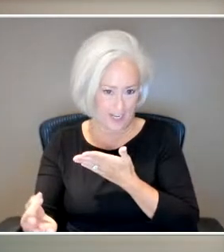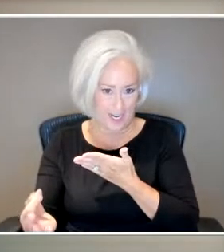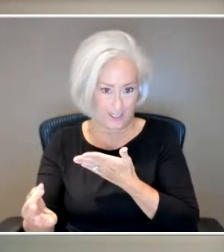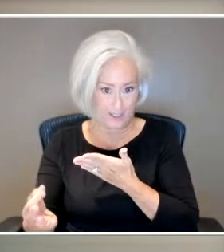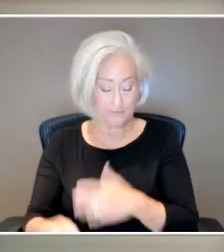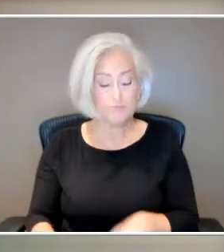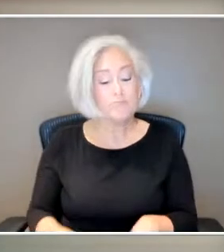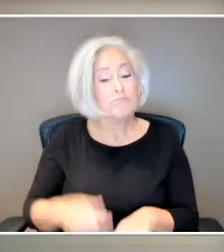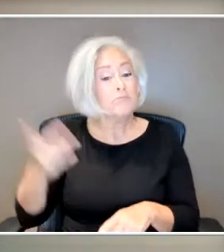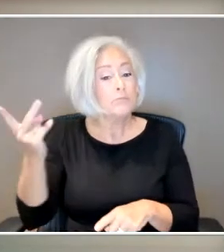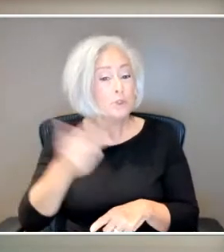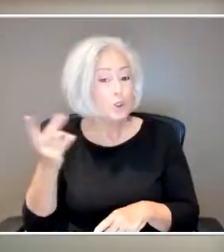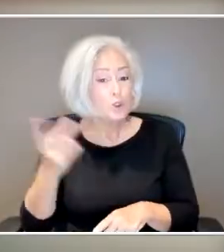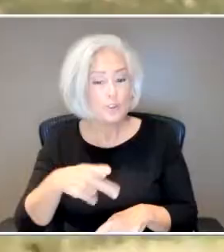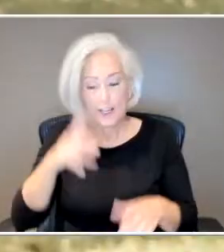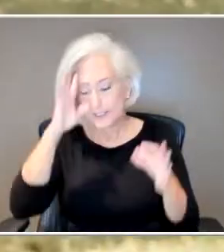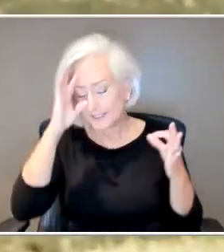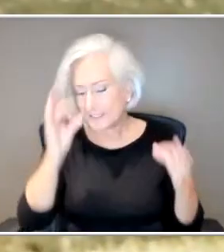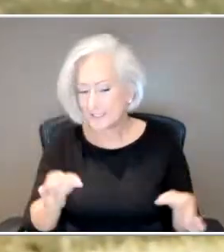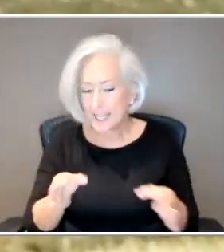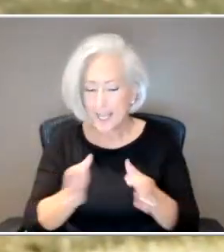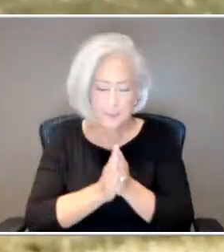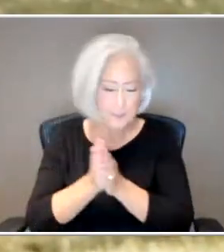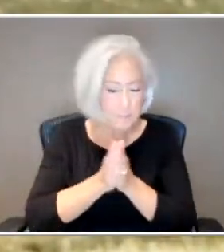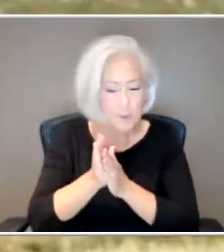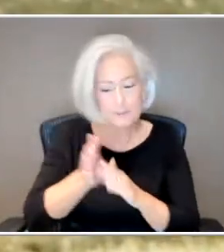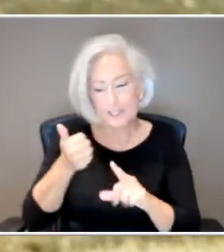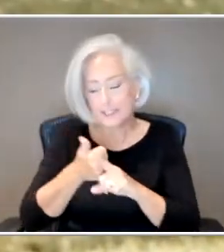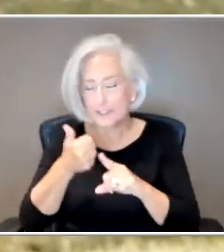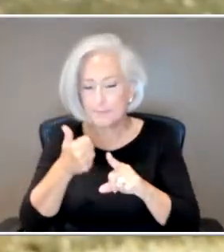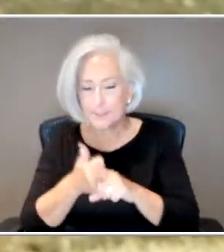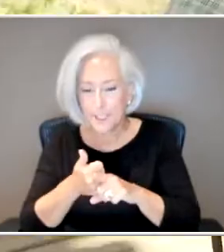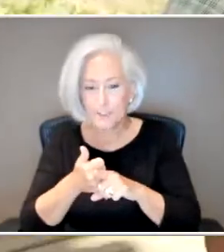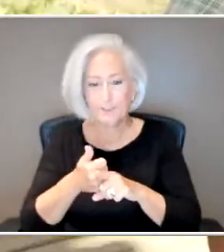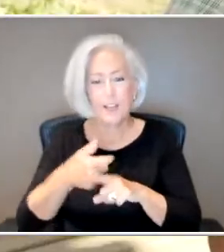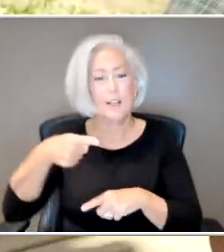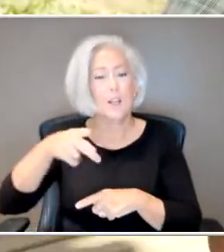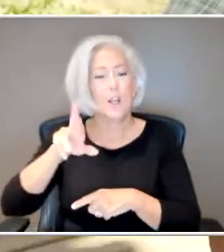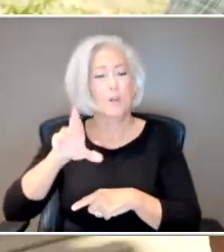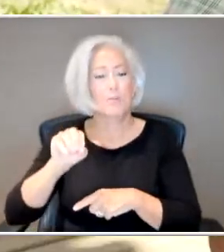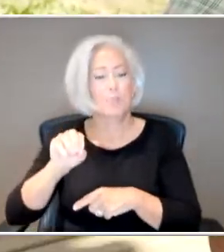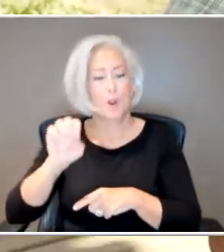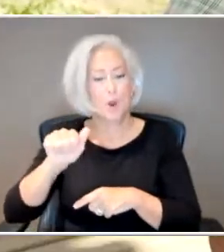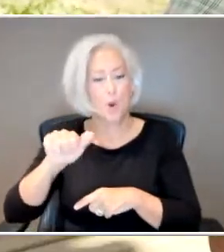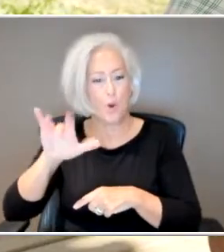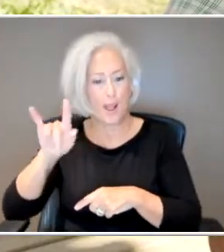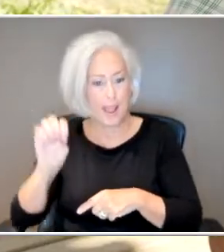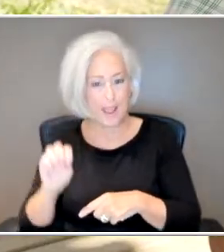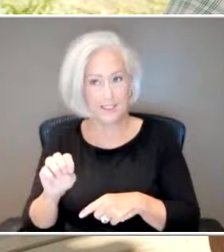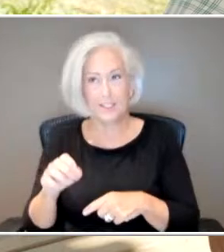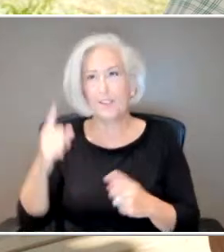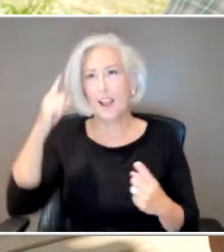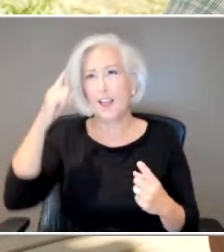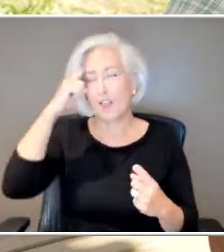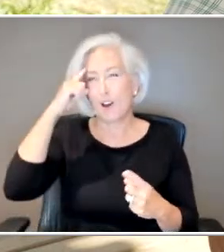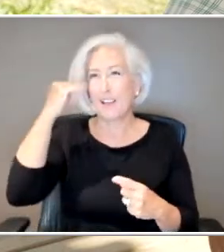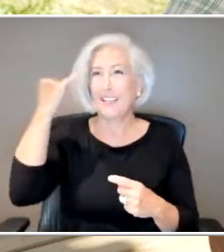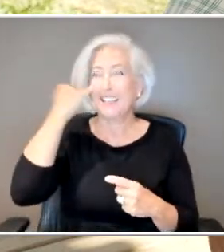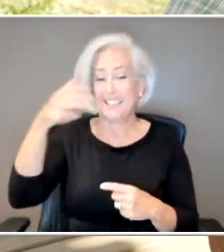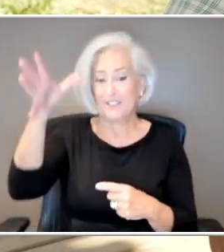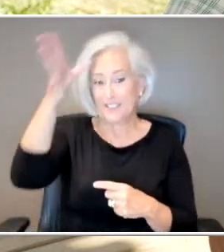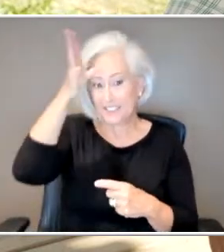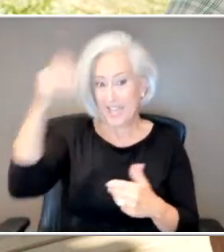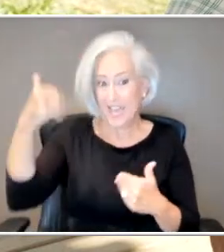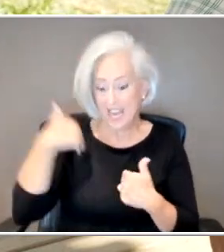became proactive about their own health. I mean, if Dad had it, he's got it, I got it. It just makes sense that once Dad got it, that we should